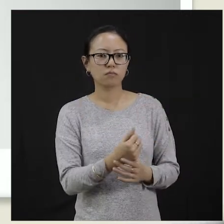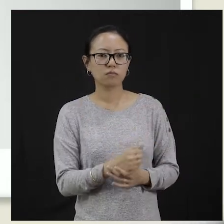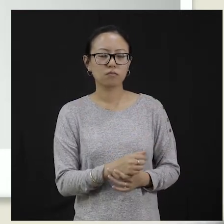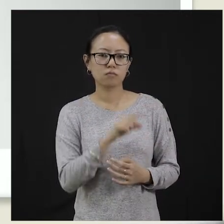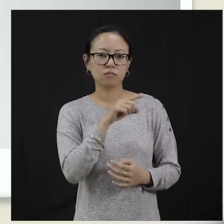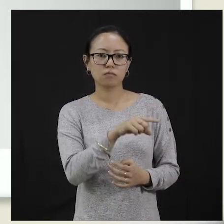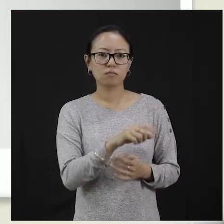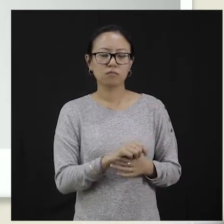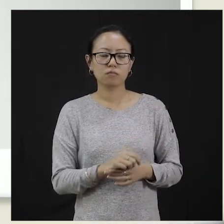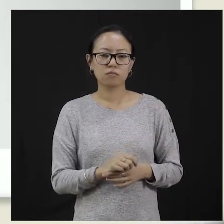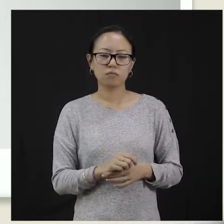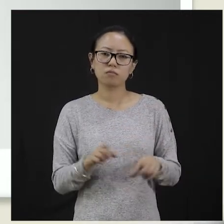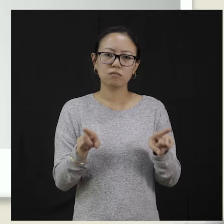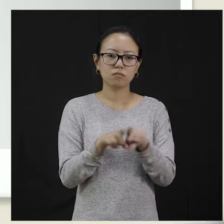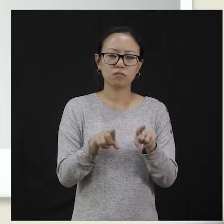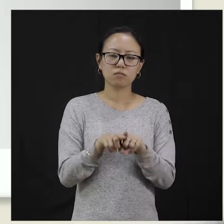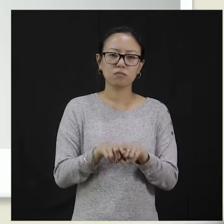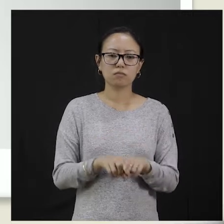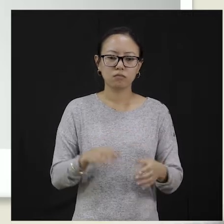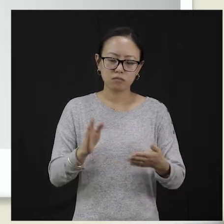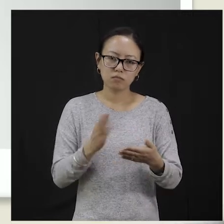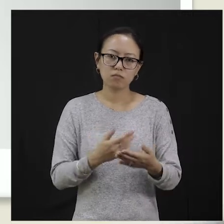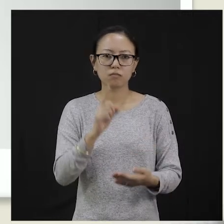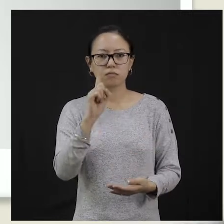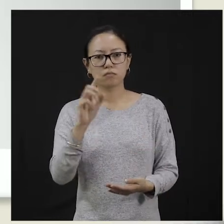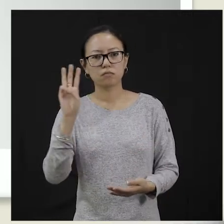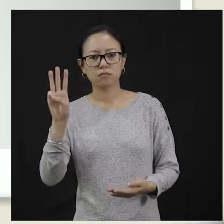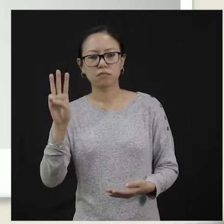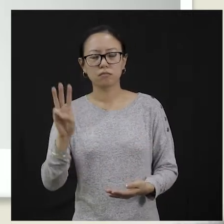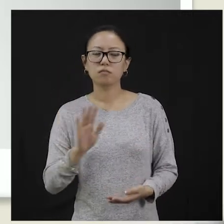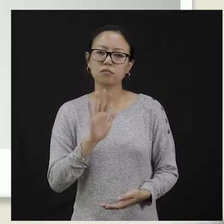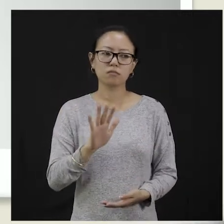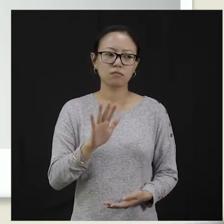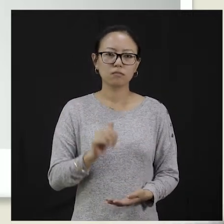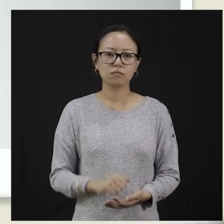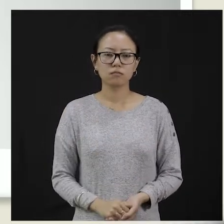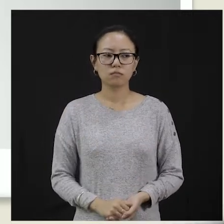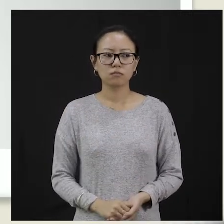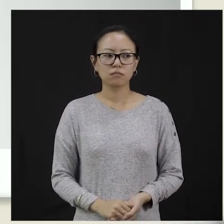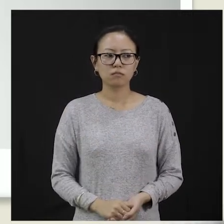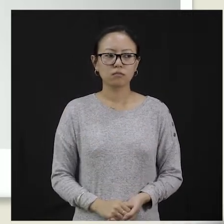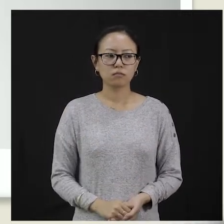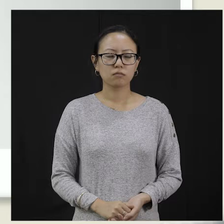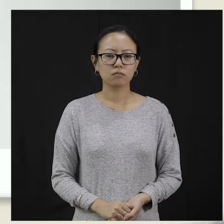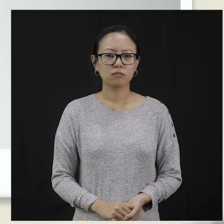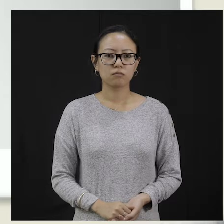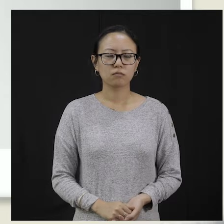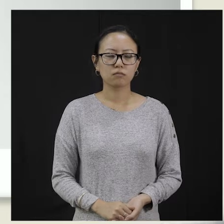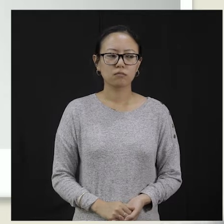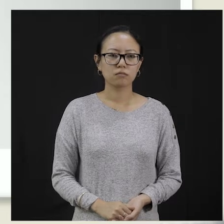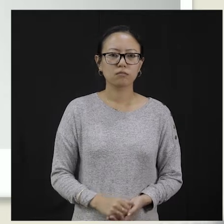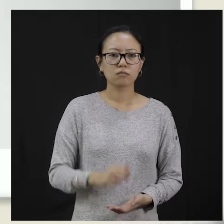number 13. Okay? Then, look this. Here, Beta and